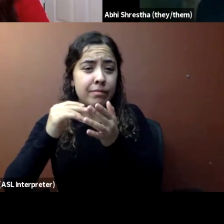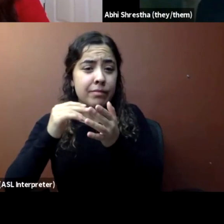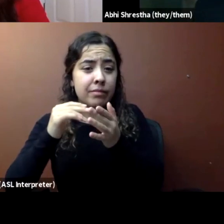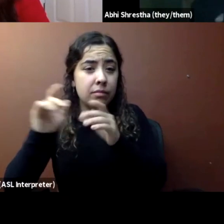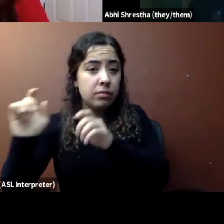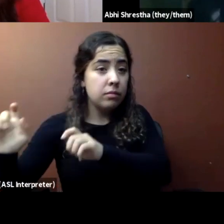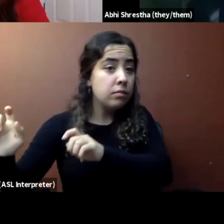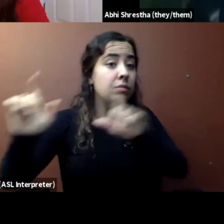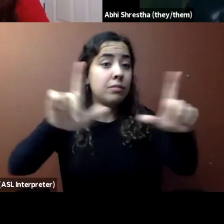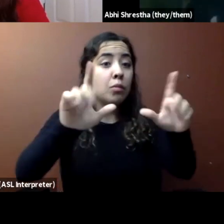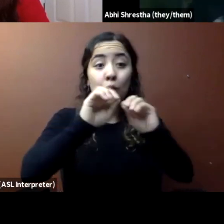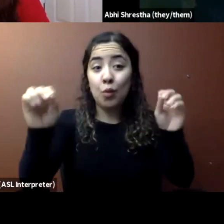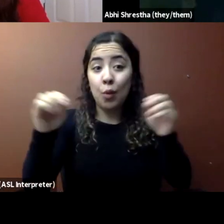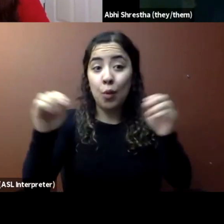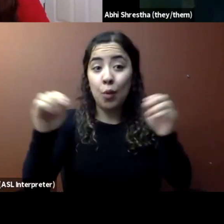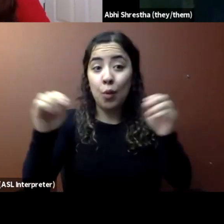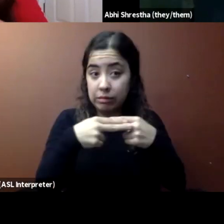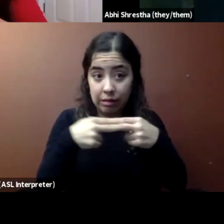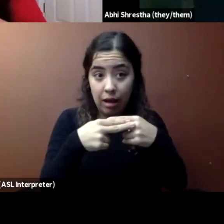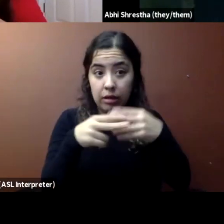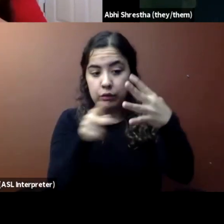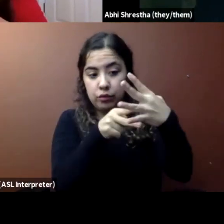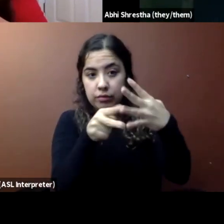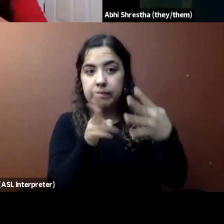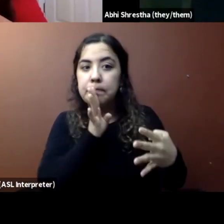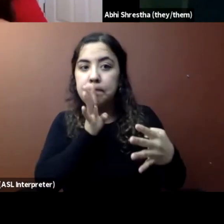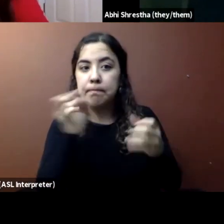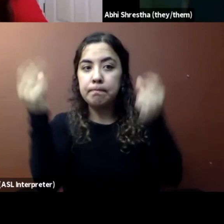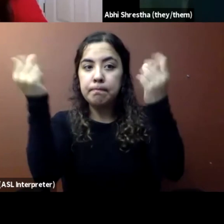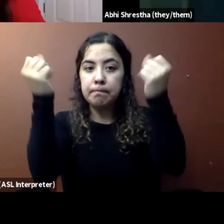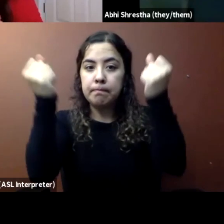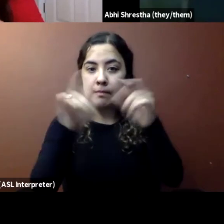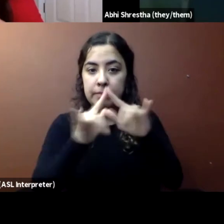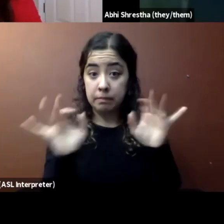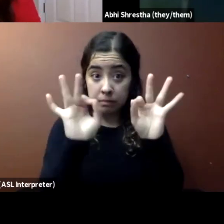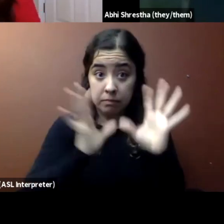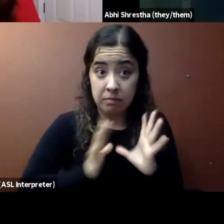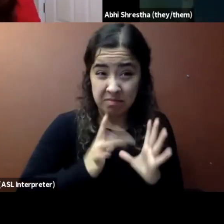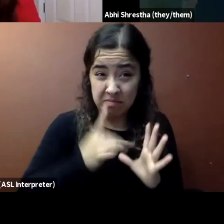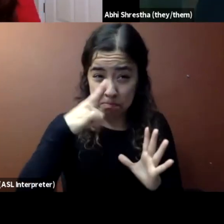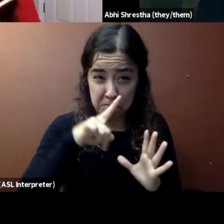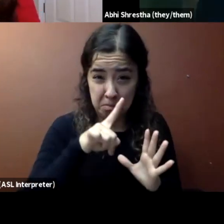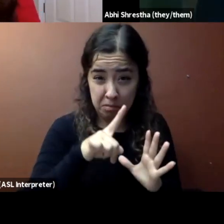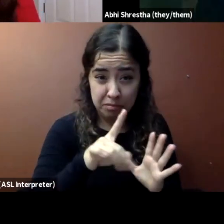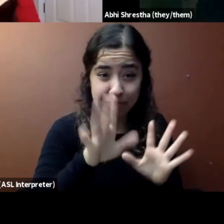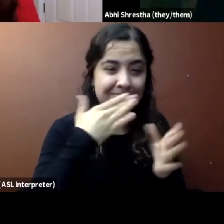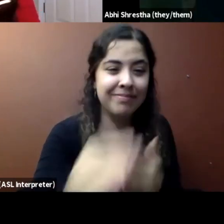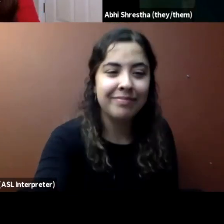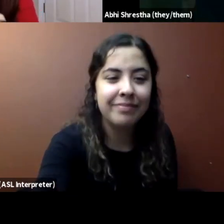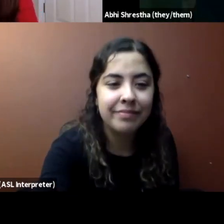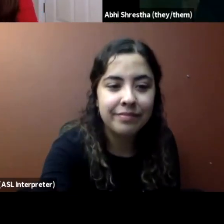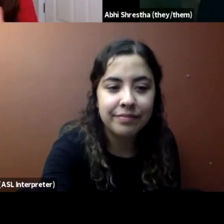the interpreter can actually do one with a slide and one without. That sounds awesome. Yes, Sure. Erika, if you wouldn't mind. Quick save. Thanks, guys. Yeah, no